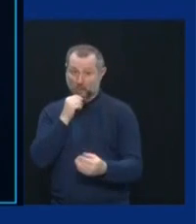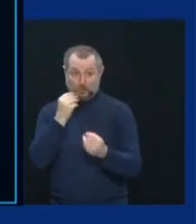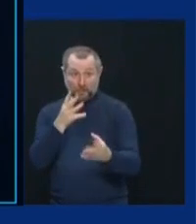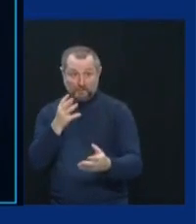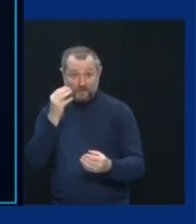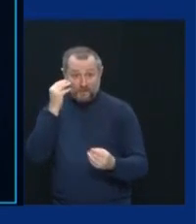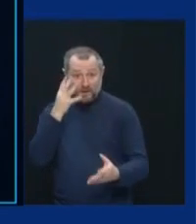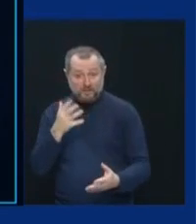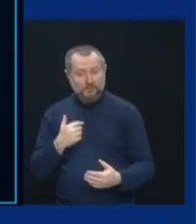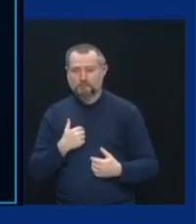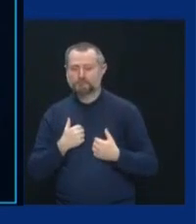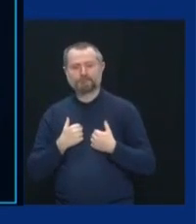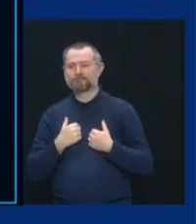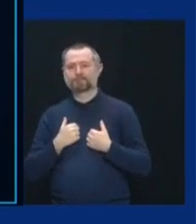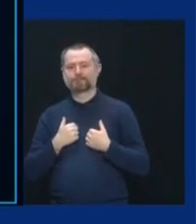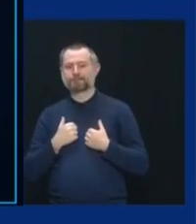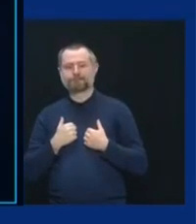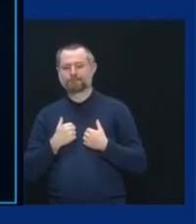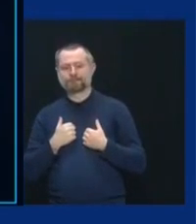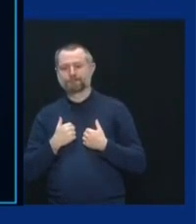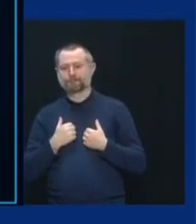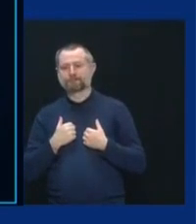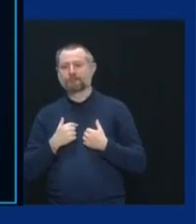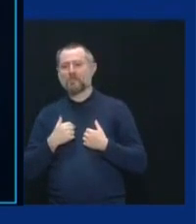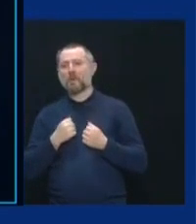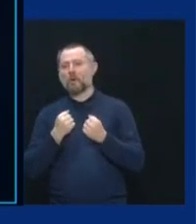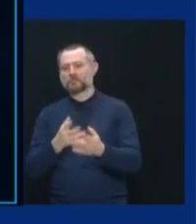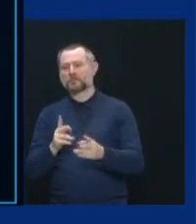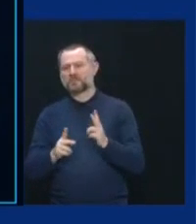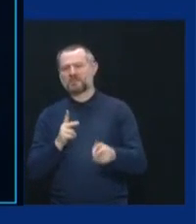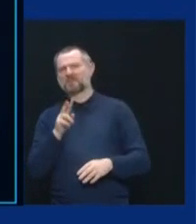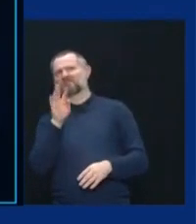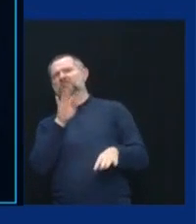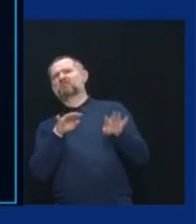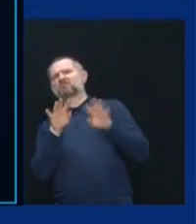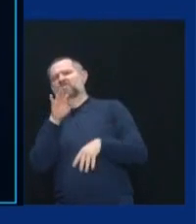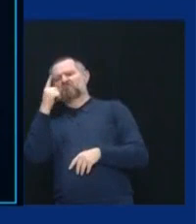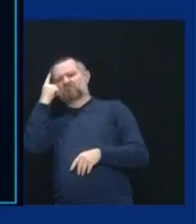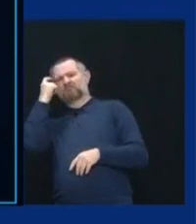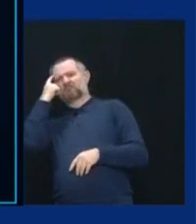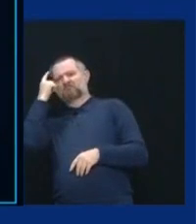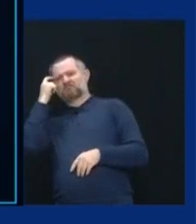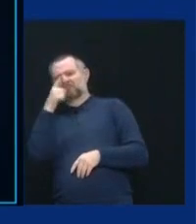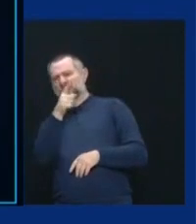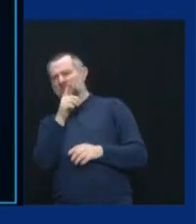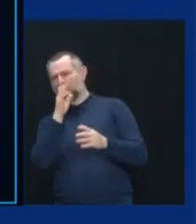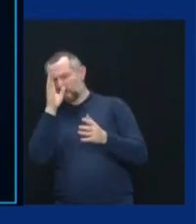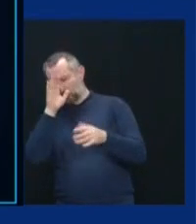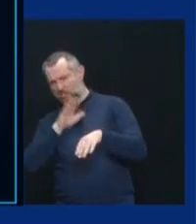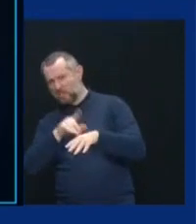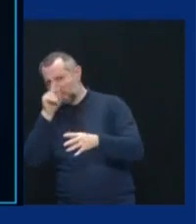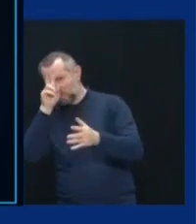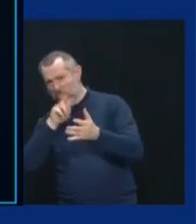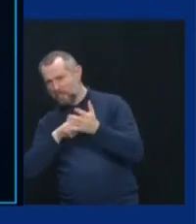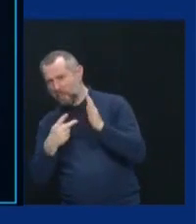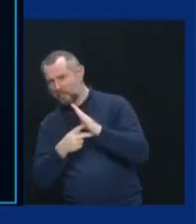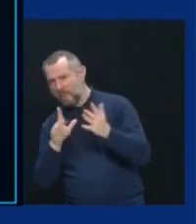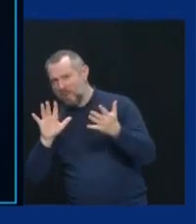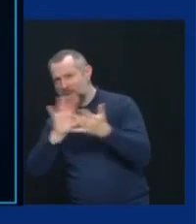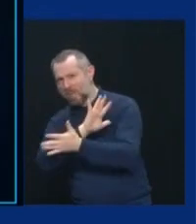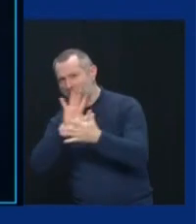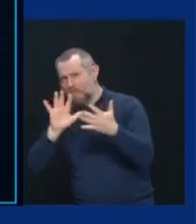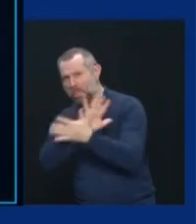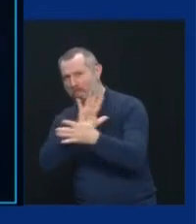was filled with skepticism and cynicism and conspiracy theories, which furthered